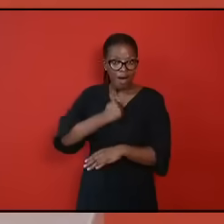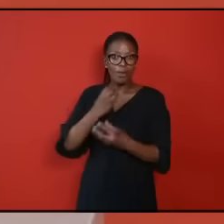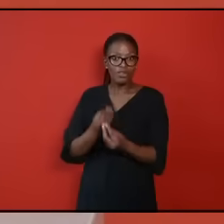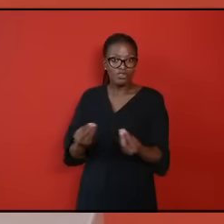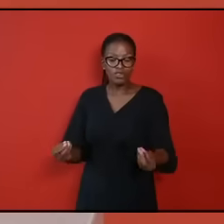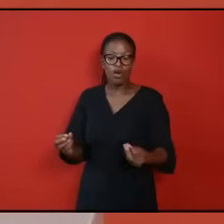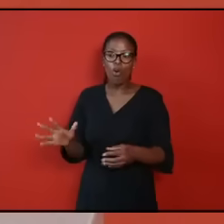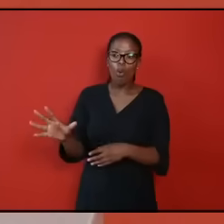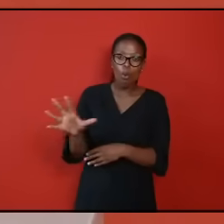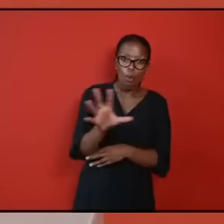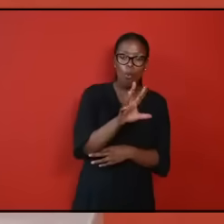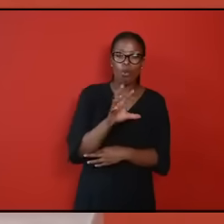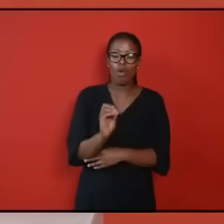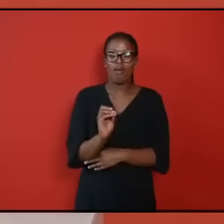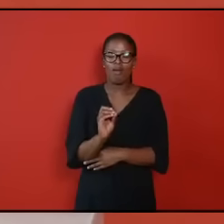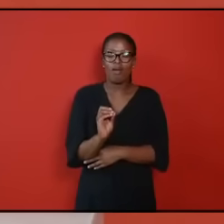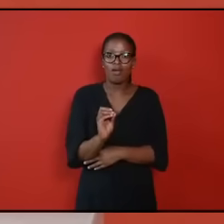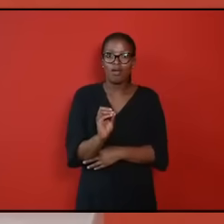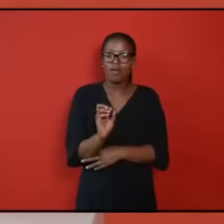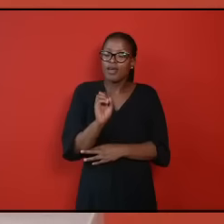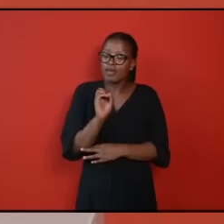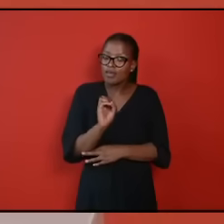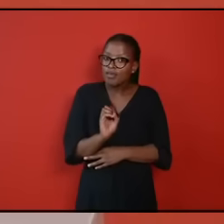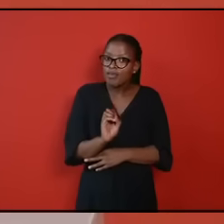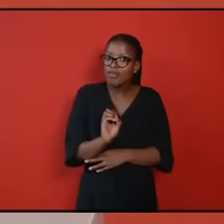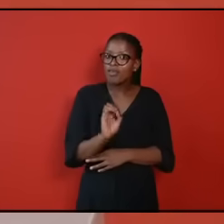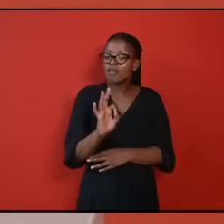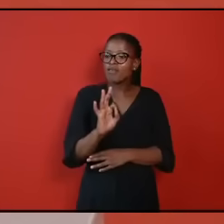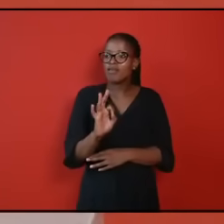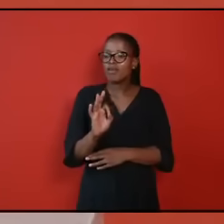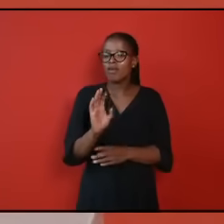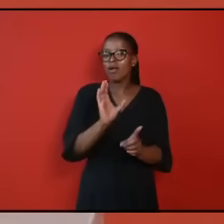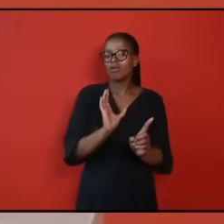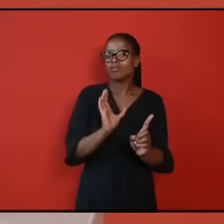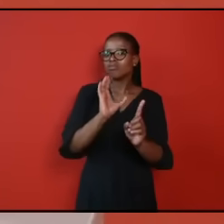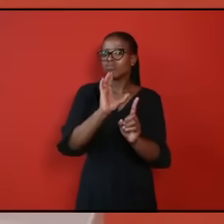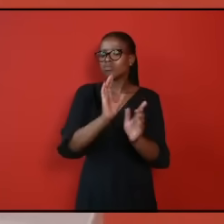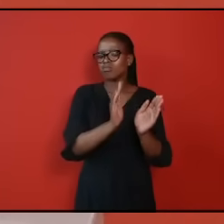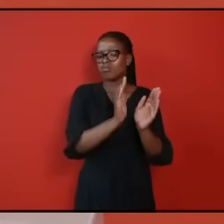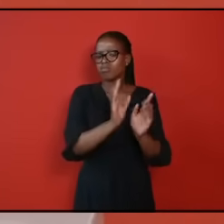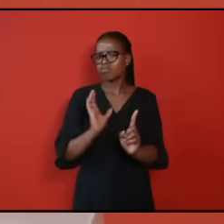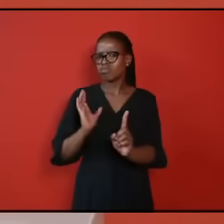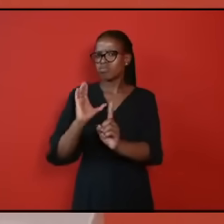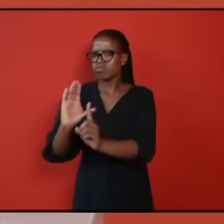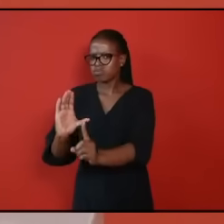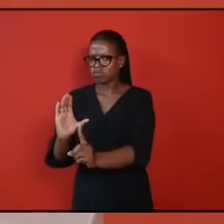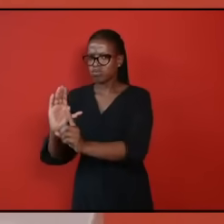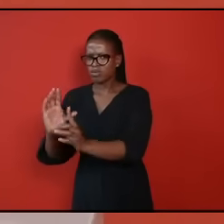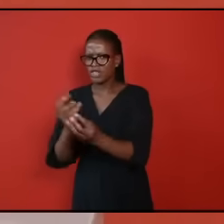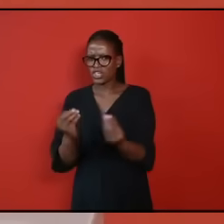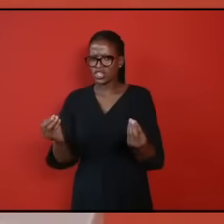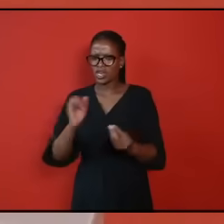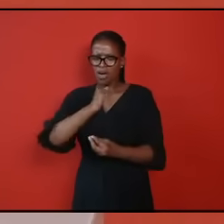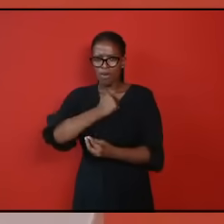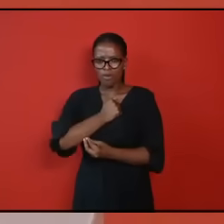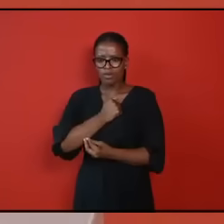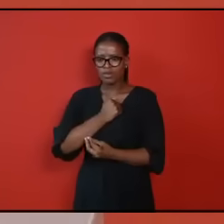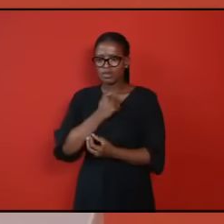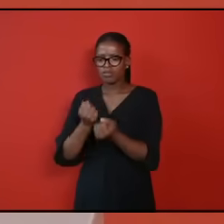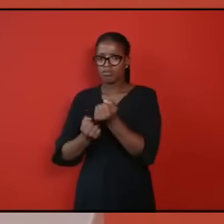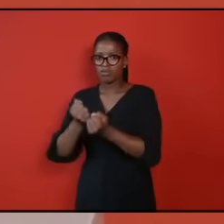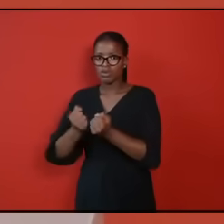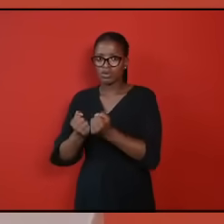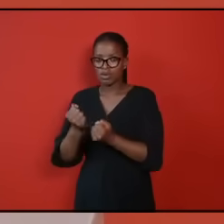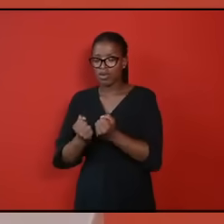All of us, even when we assign our children to drivers, when they go to the